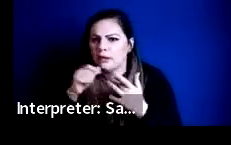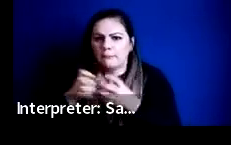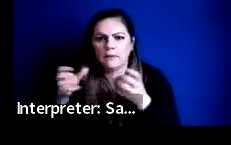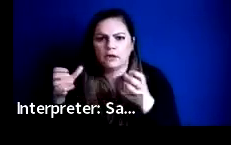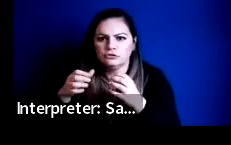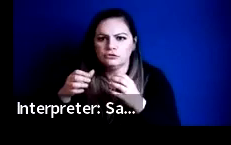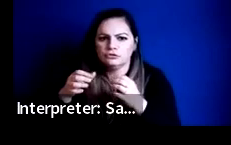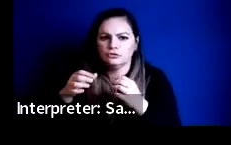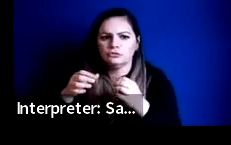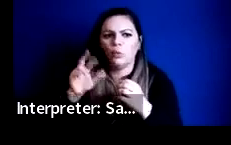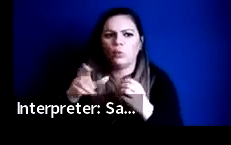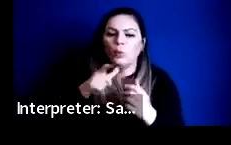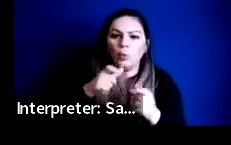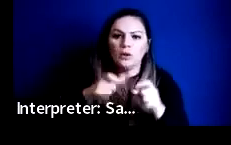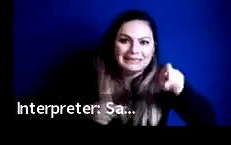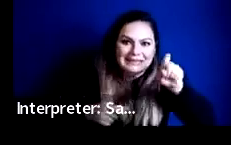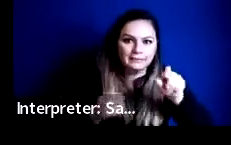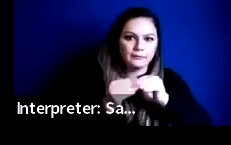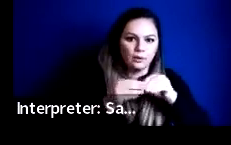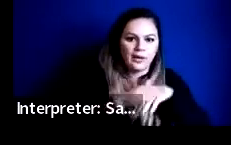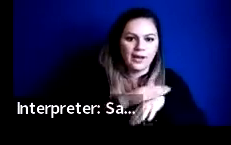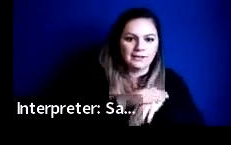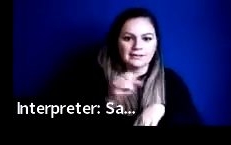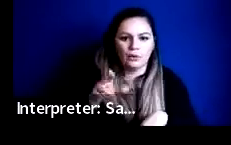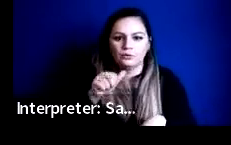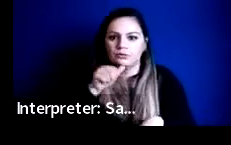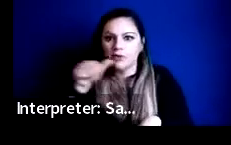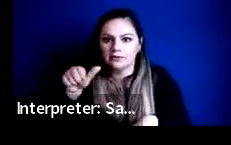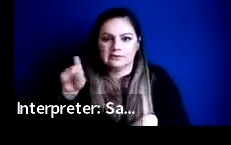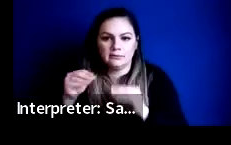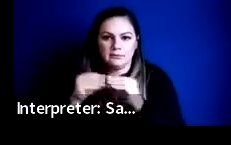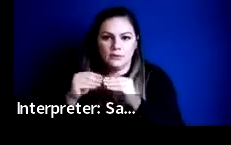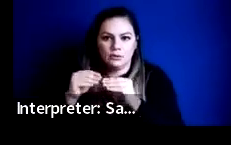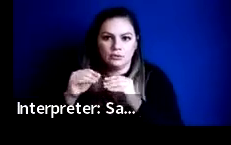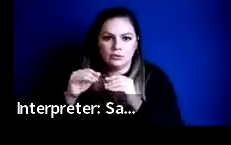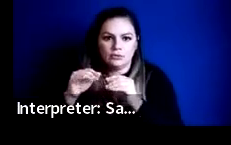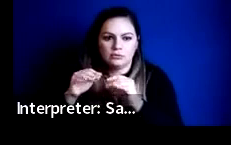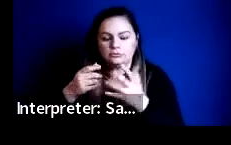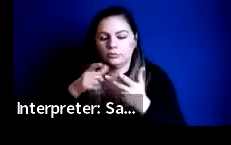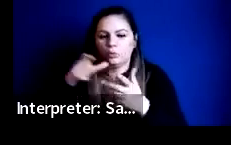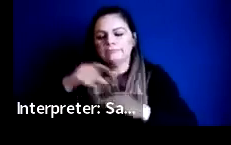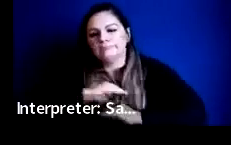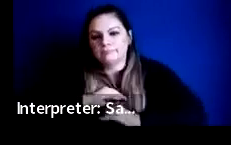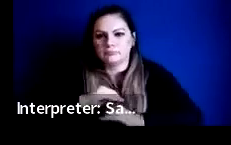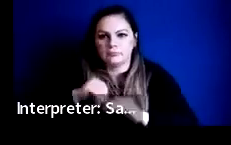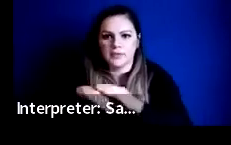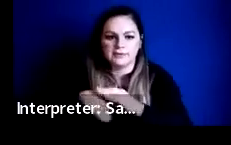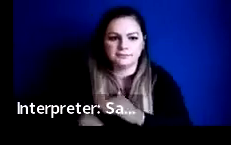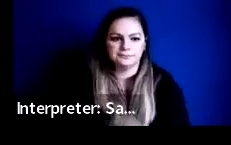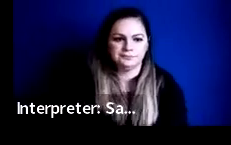need, and then areas with a high need. So I'm going to go ahead and play that. It's about a minute.